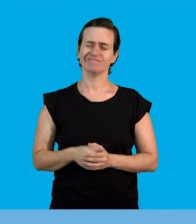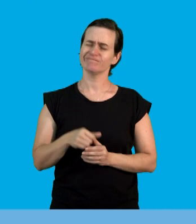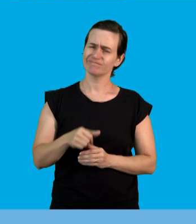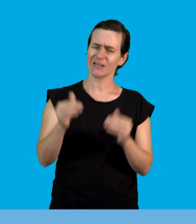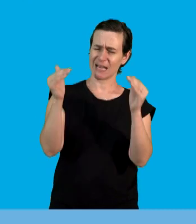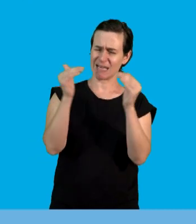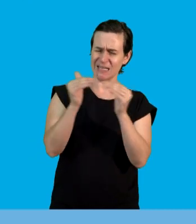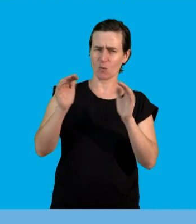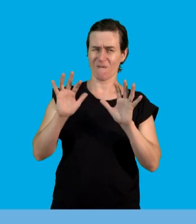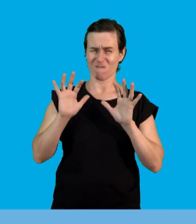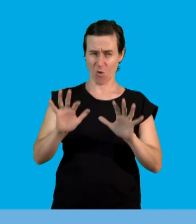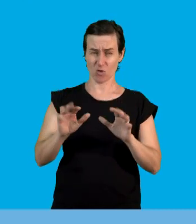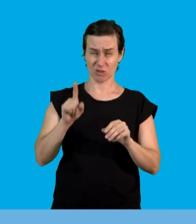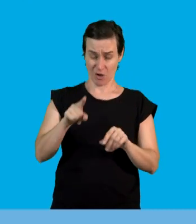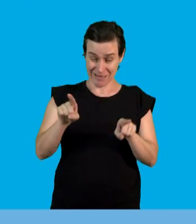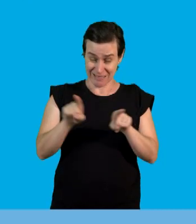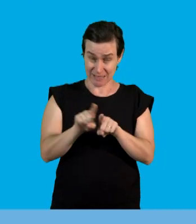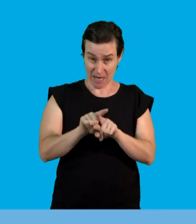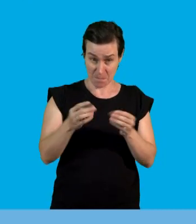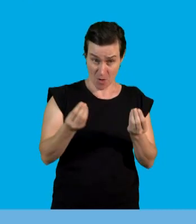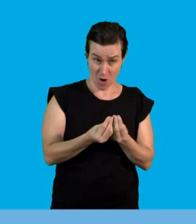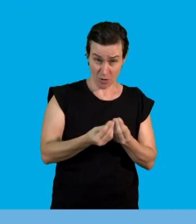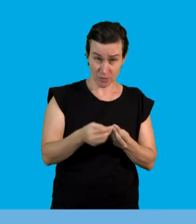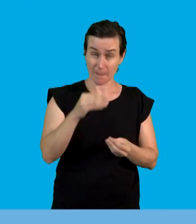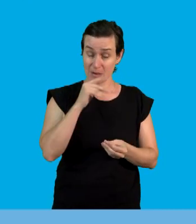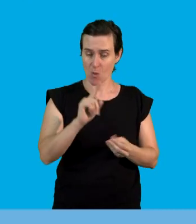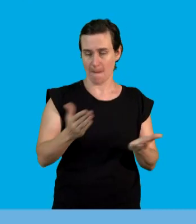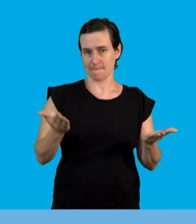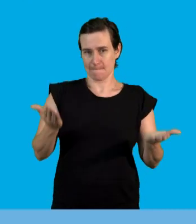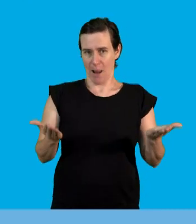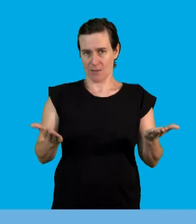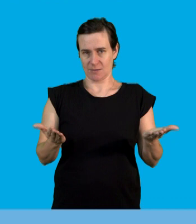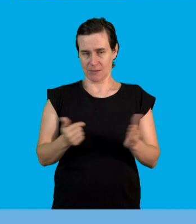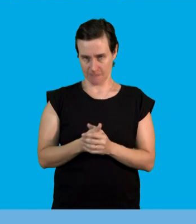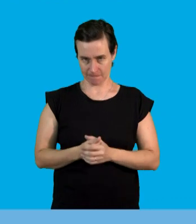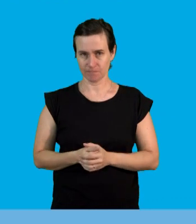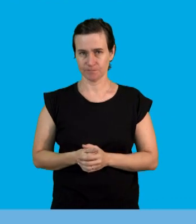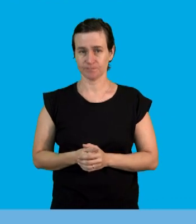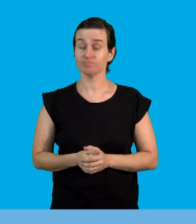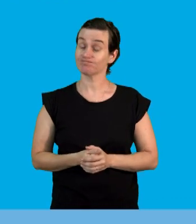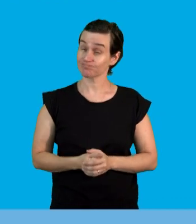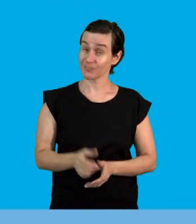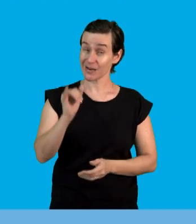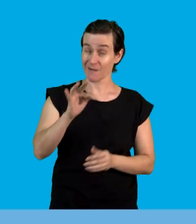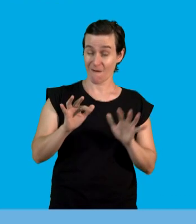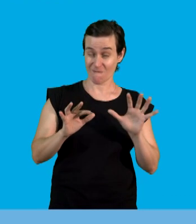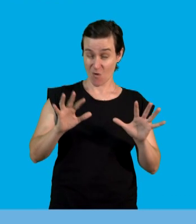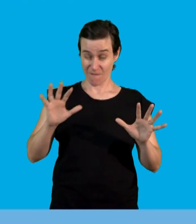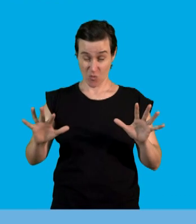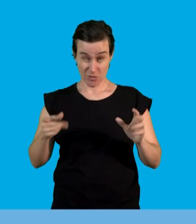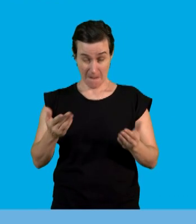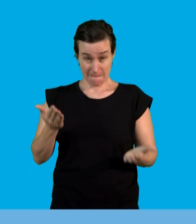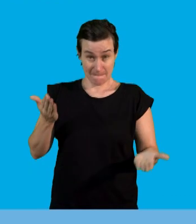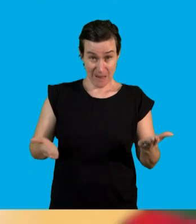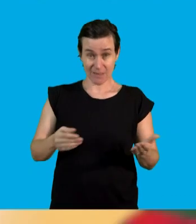Equal forces exerted on the same object, they are going to be balancing each other out. Now remember, when forces are balancing